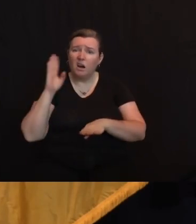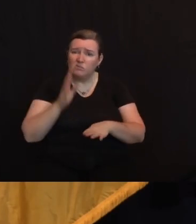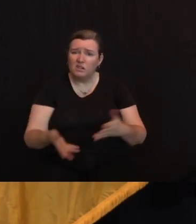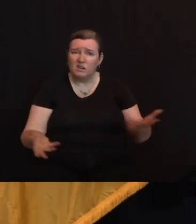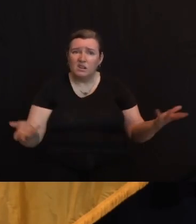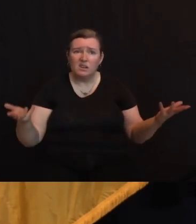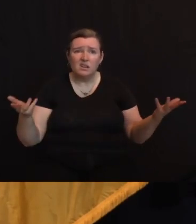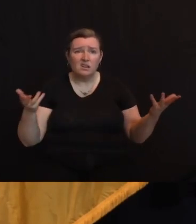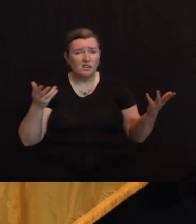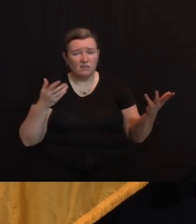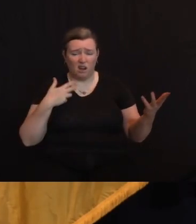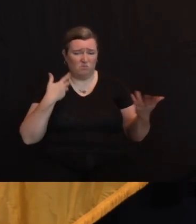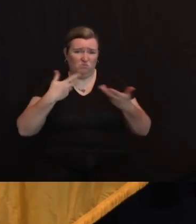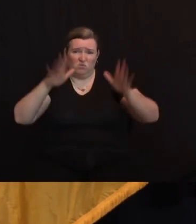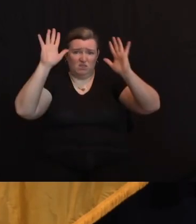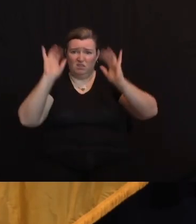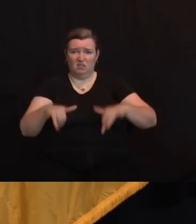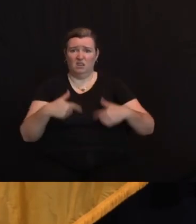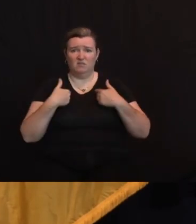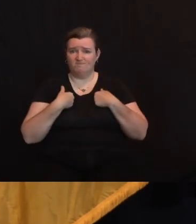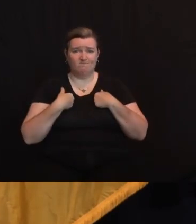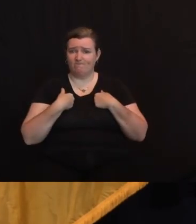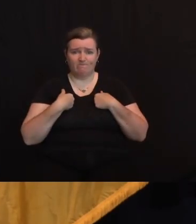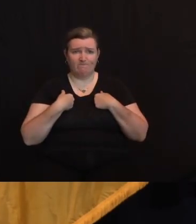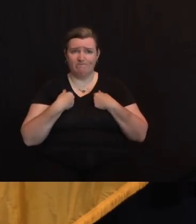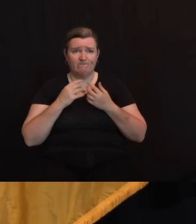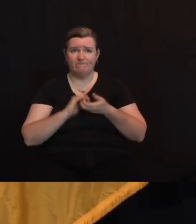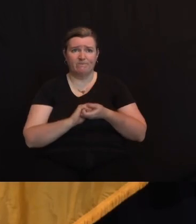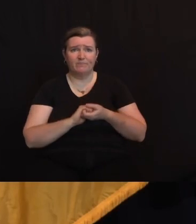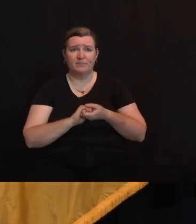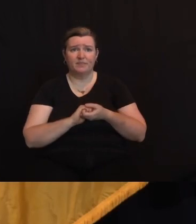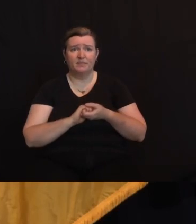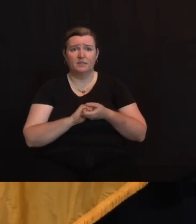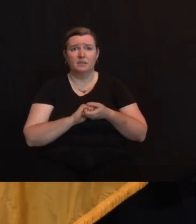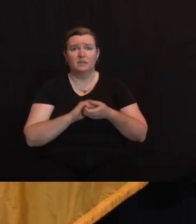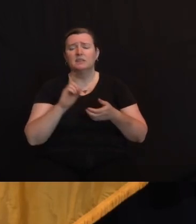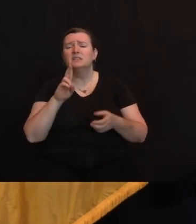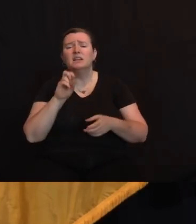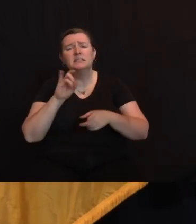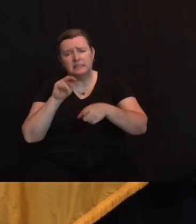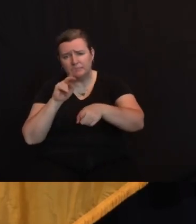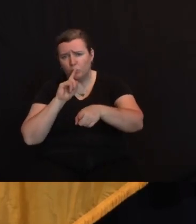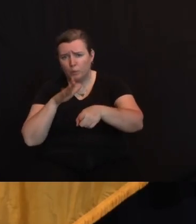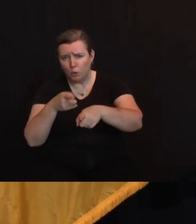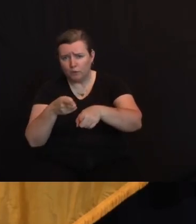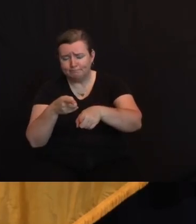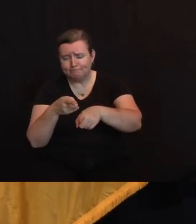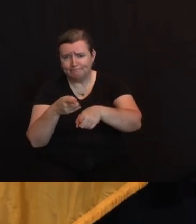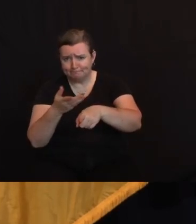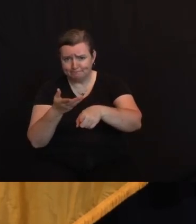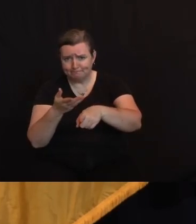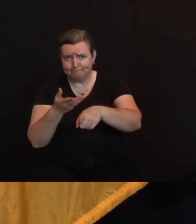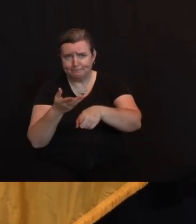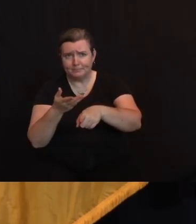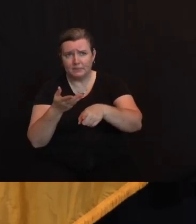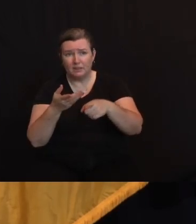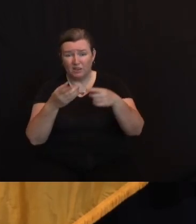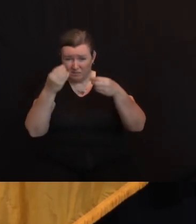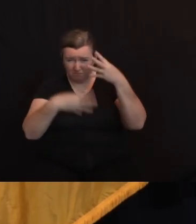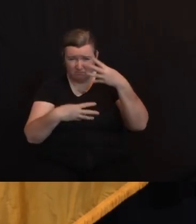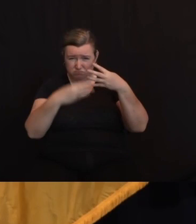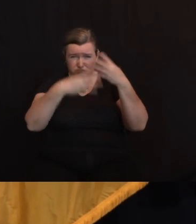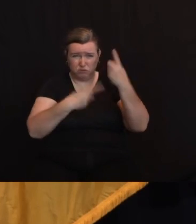need. Dustin, I think if you were to replay a tape of your last question,